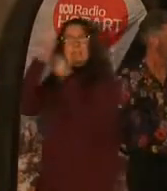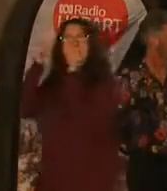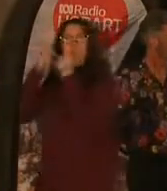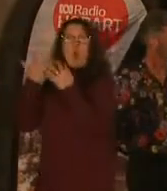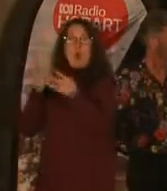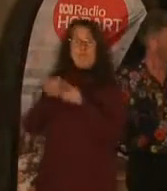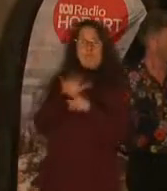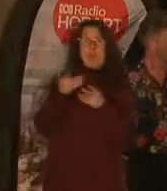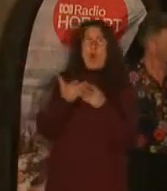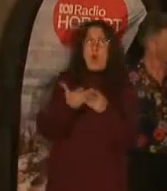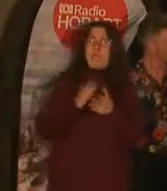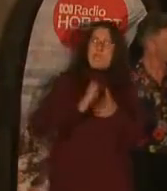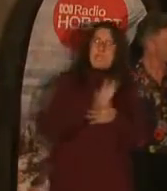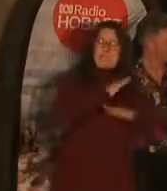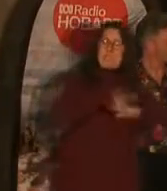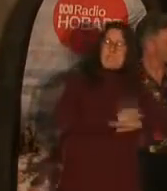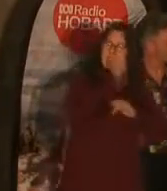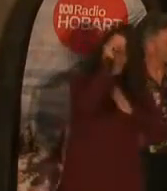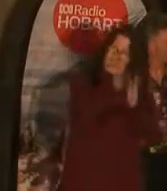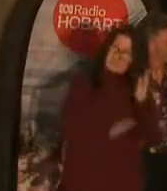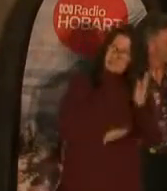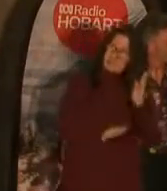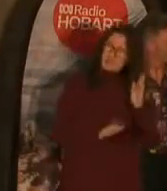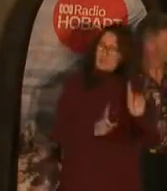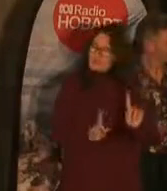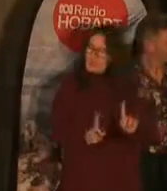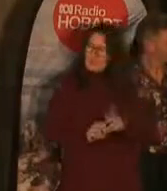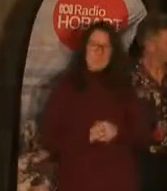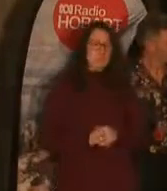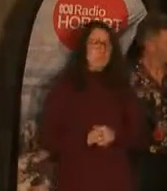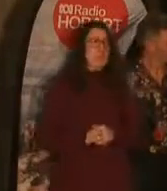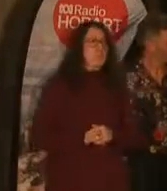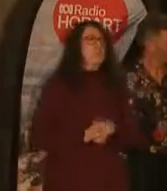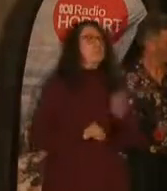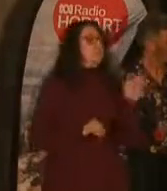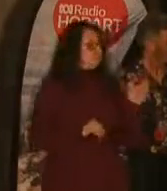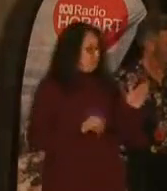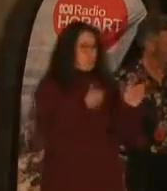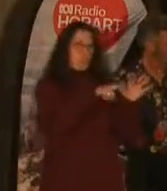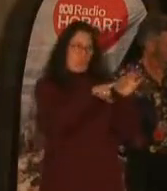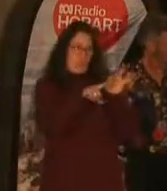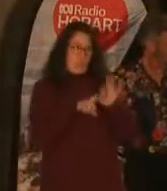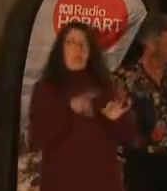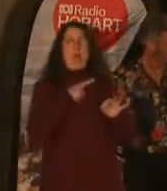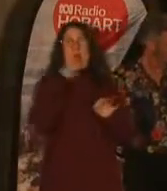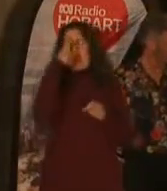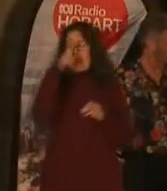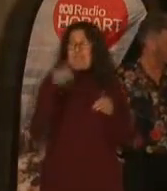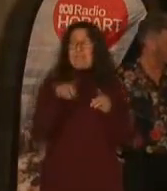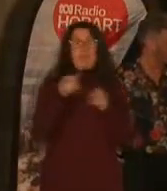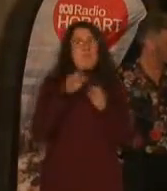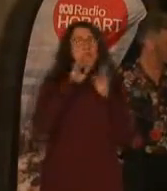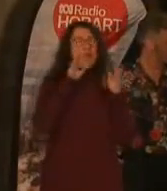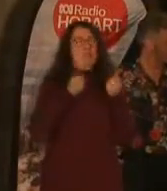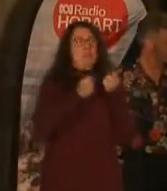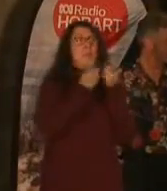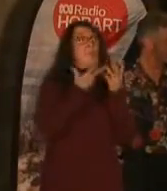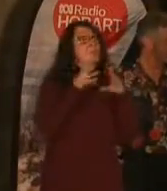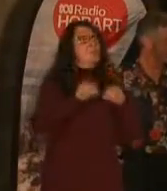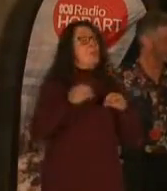Thank you. Good question. I think it's a little bit of when we were getting it through, and we had a lot of wonderful support from the Australian Research